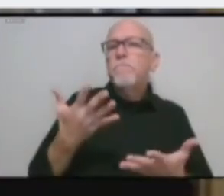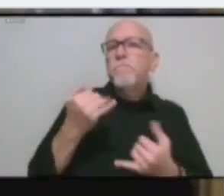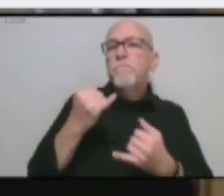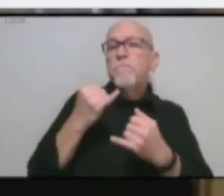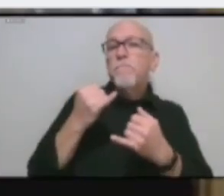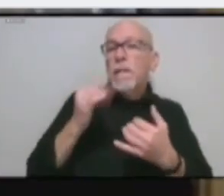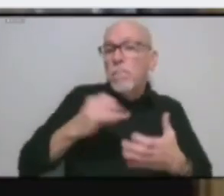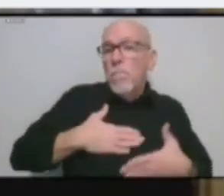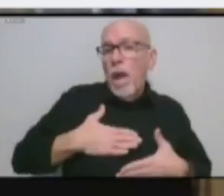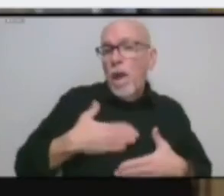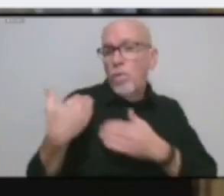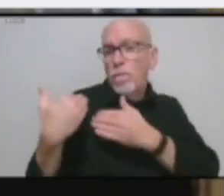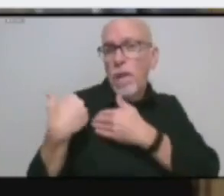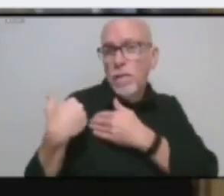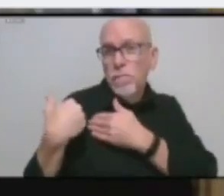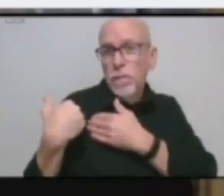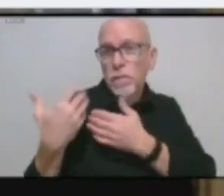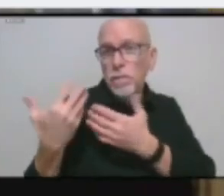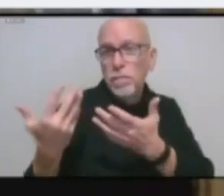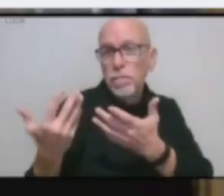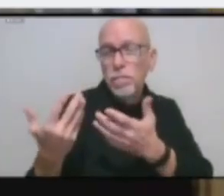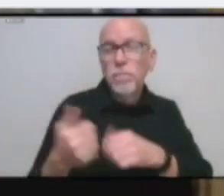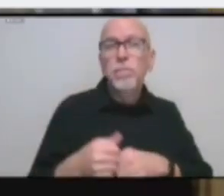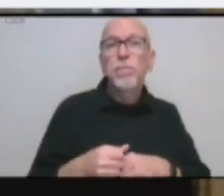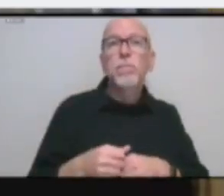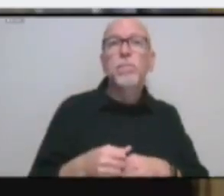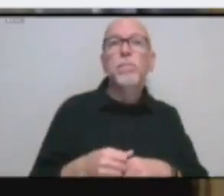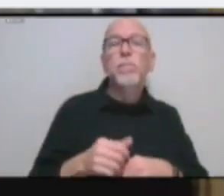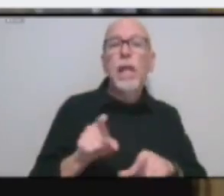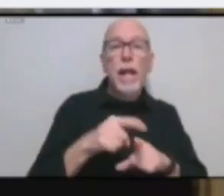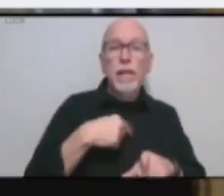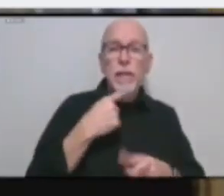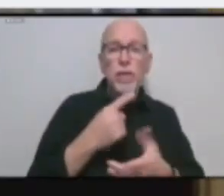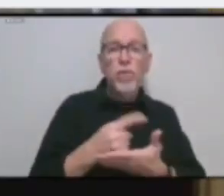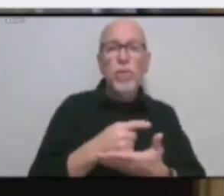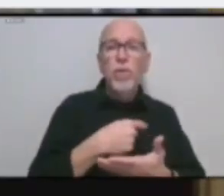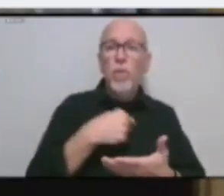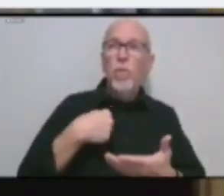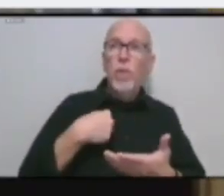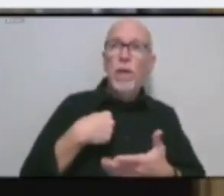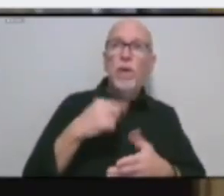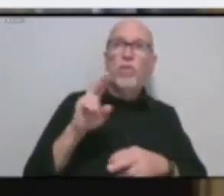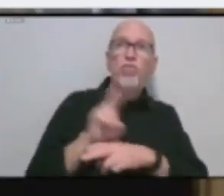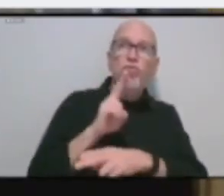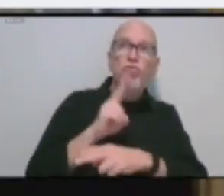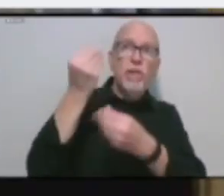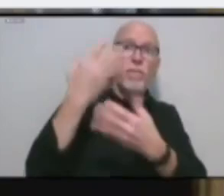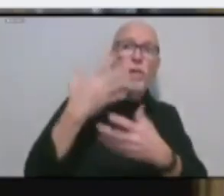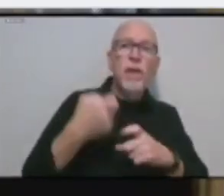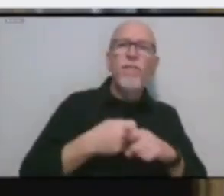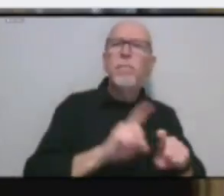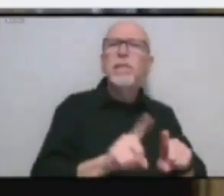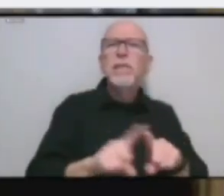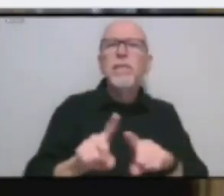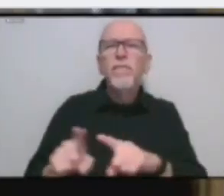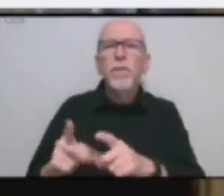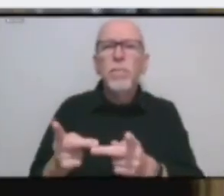responsibility, and it's, as I said earlier, we are informed by multiple sources,